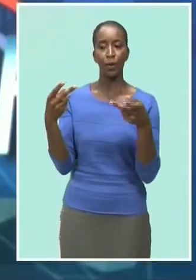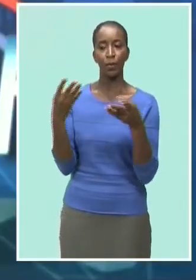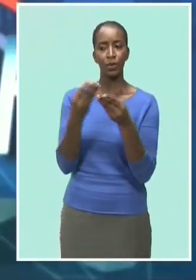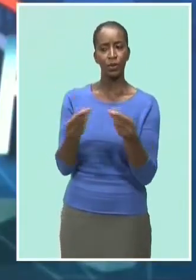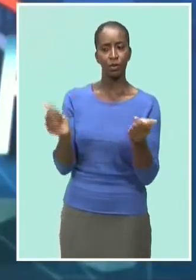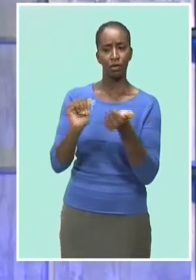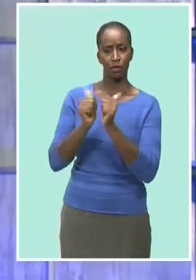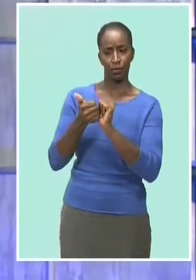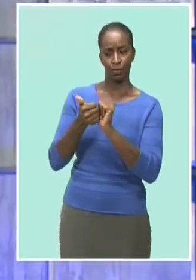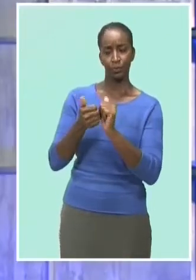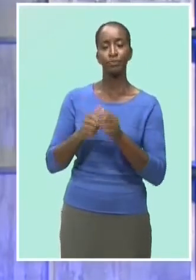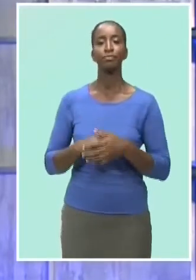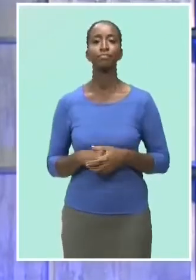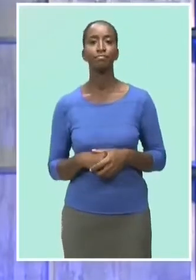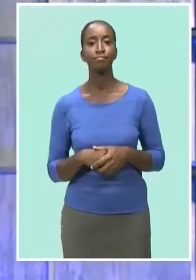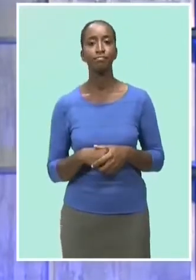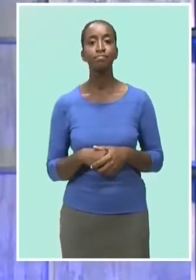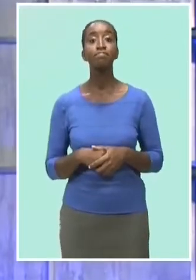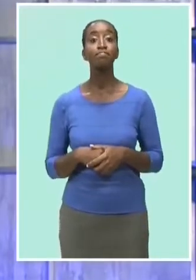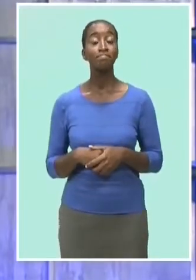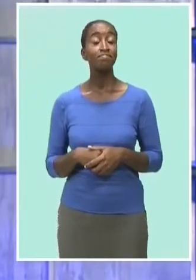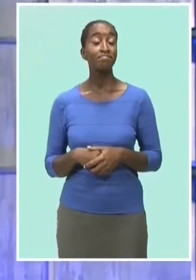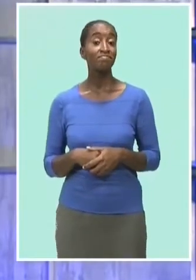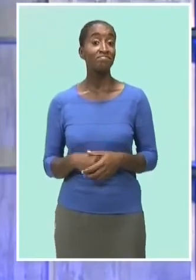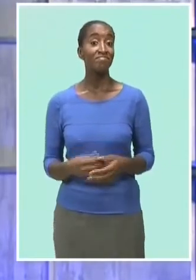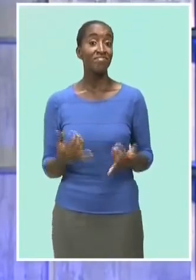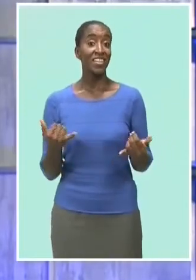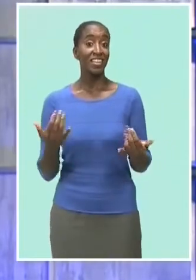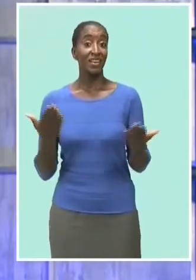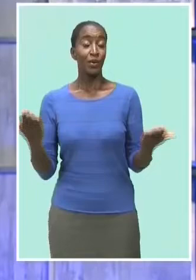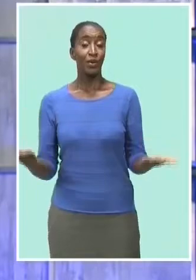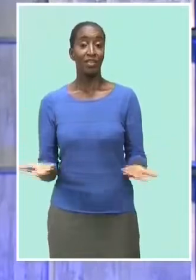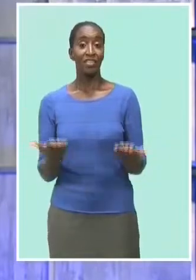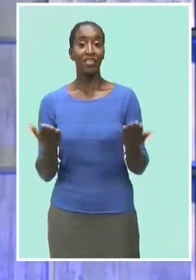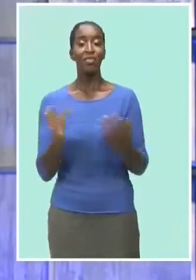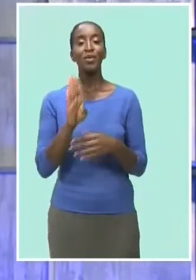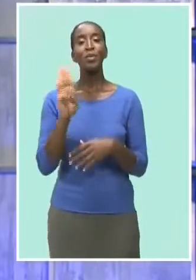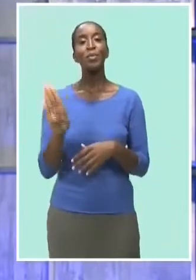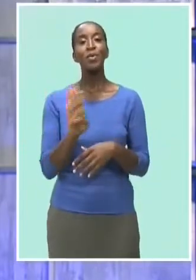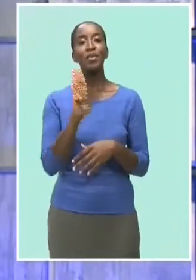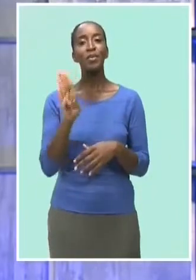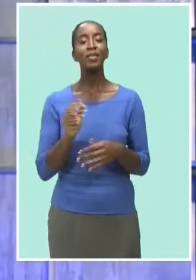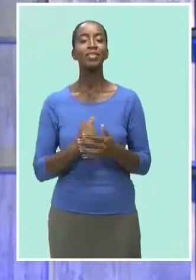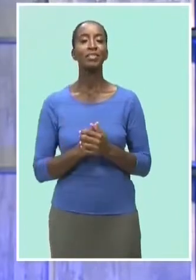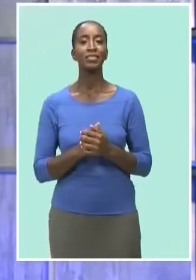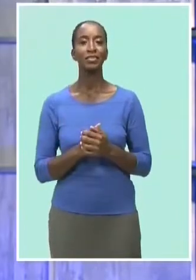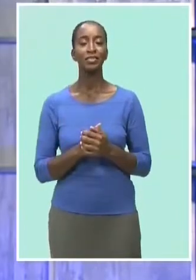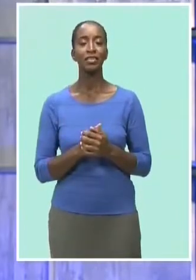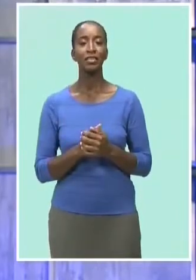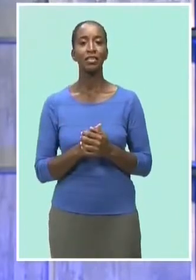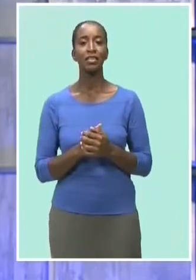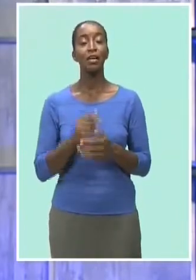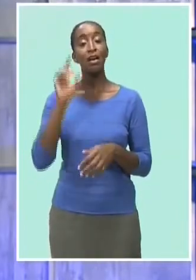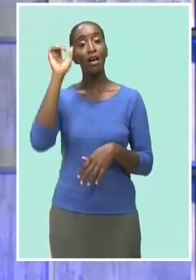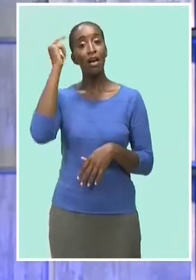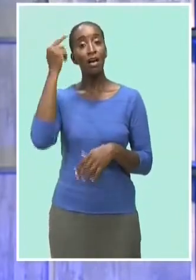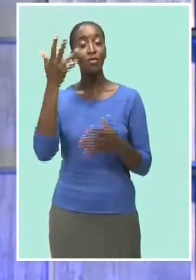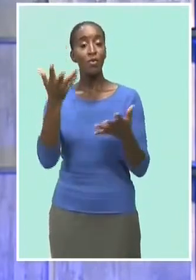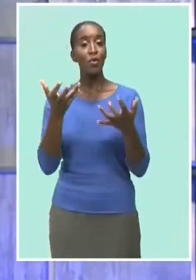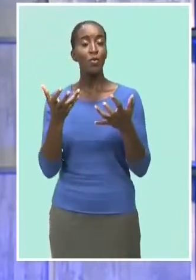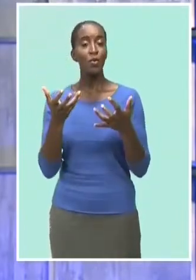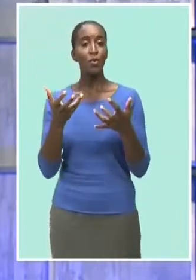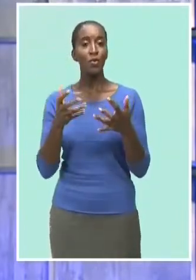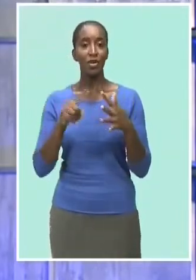Well, switching it up and bringing it back home now to the headline story. Government is looking to roll out a new